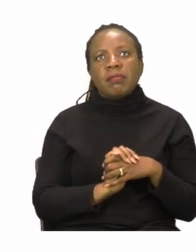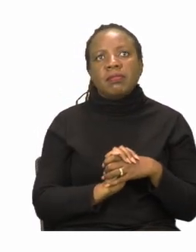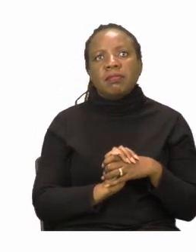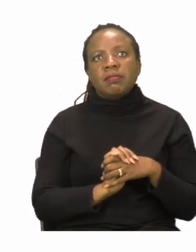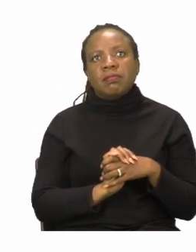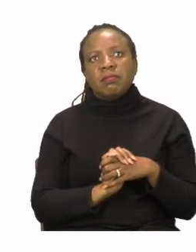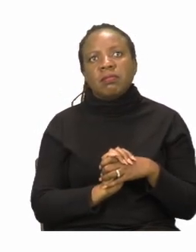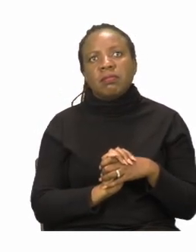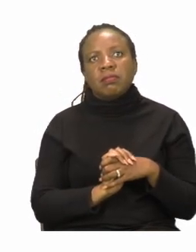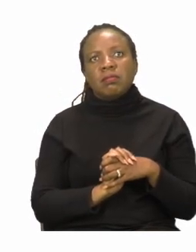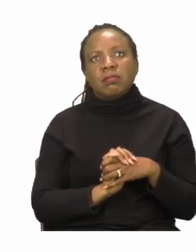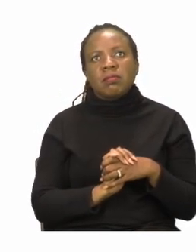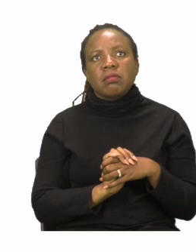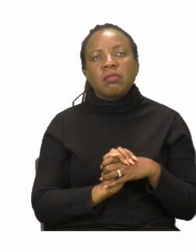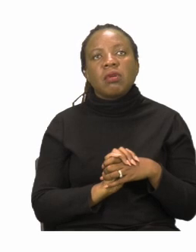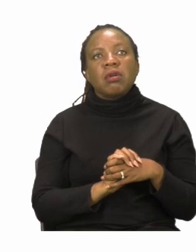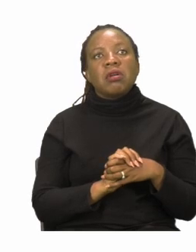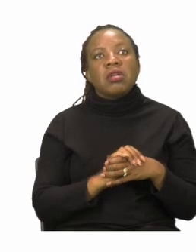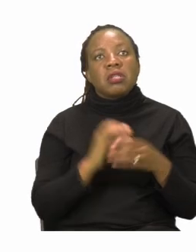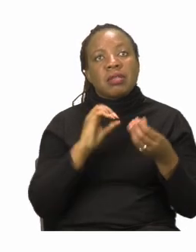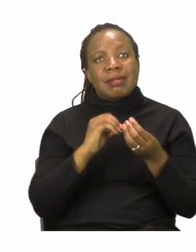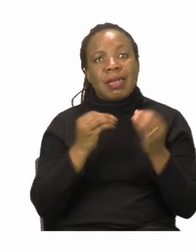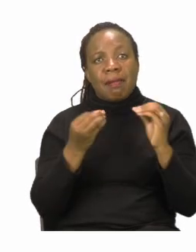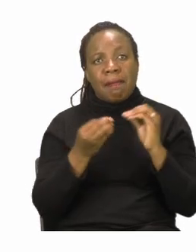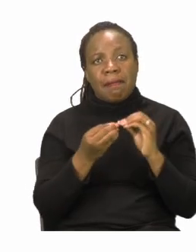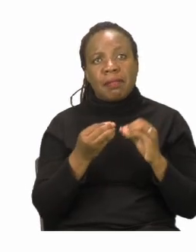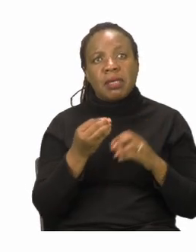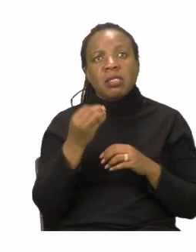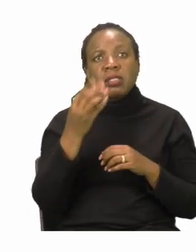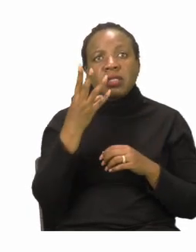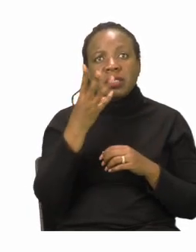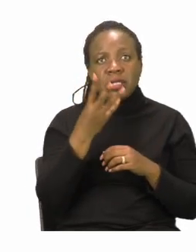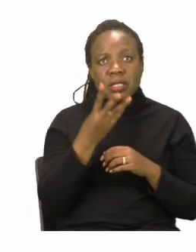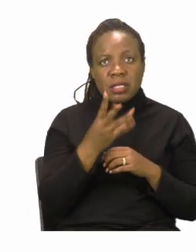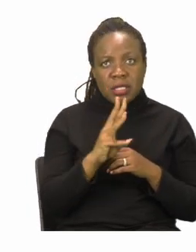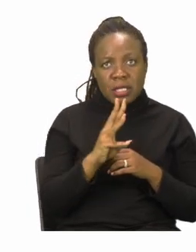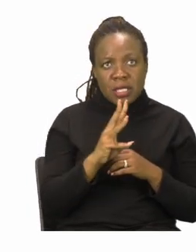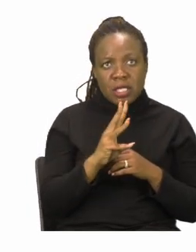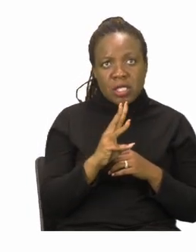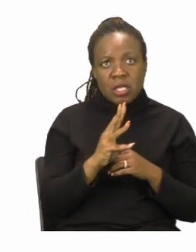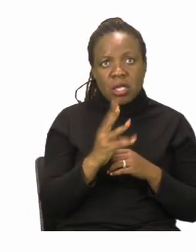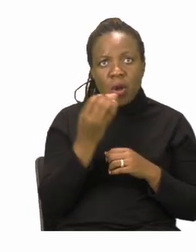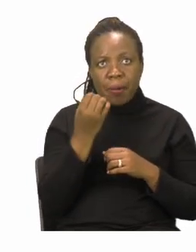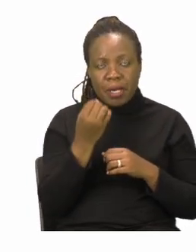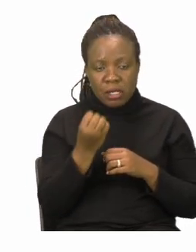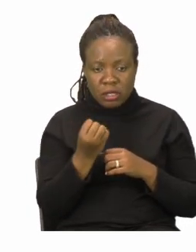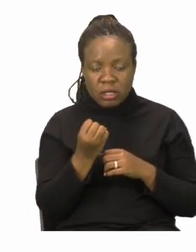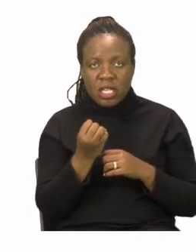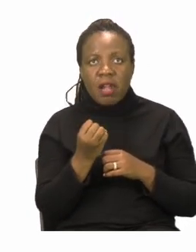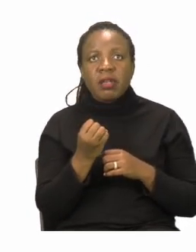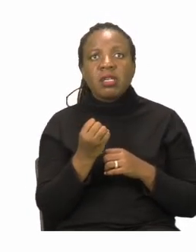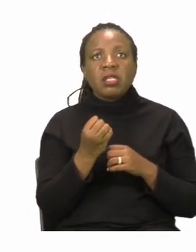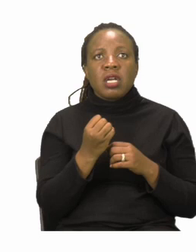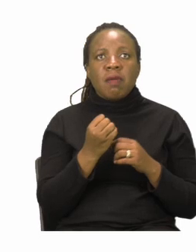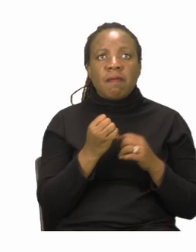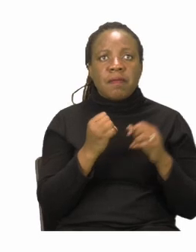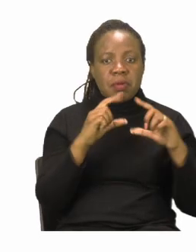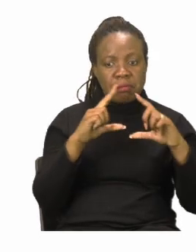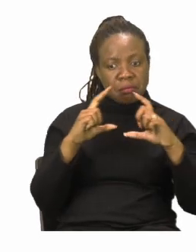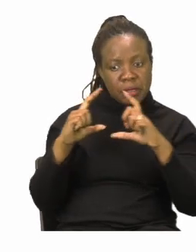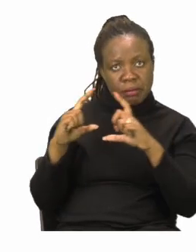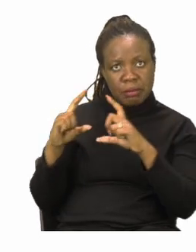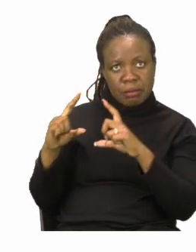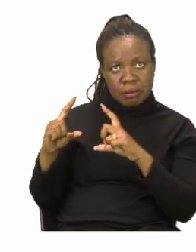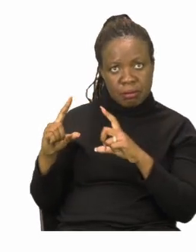to 5 in the blocks. Now underneath number 6 you will see there are a few